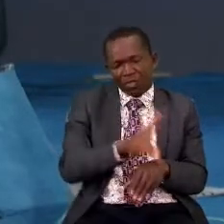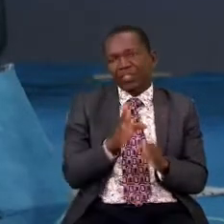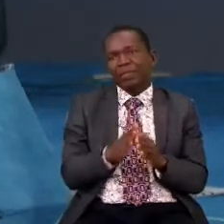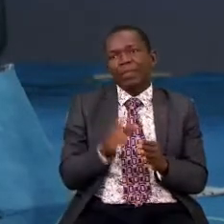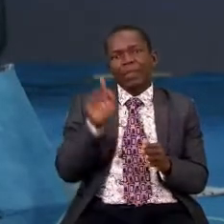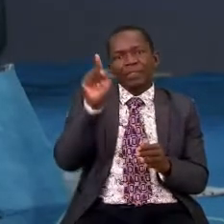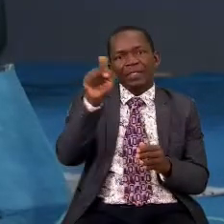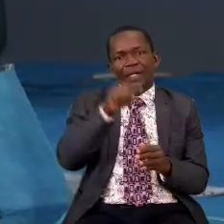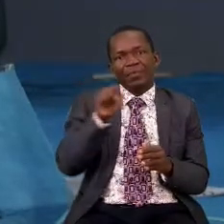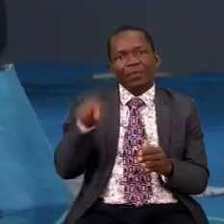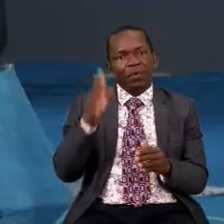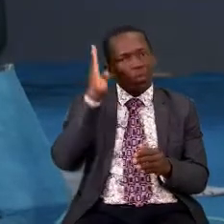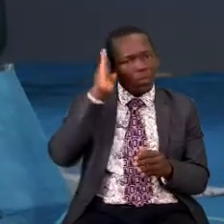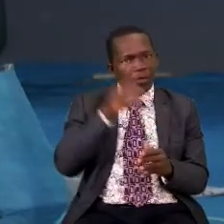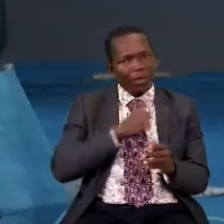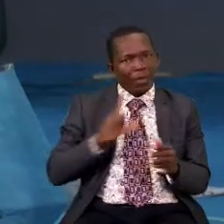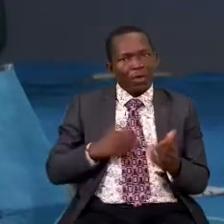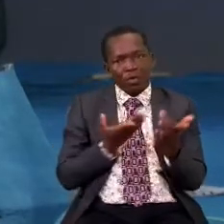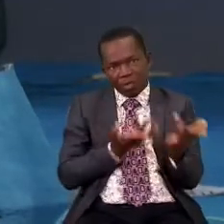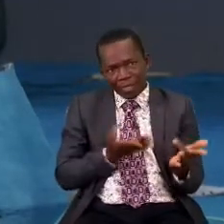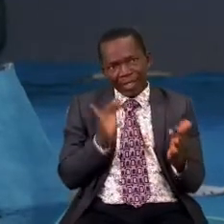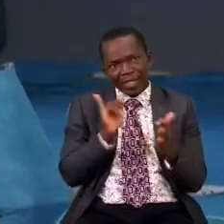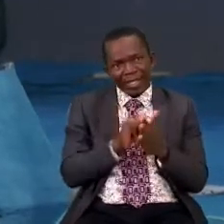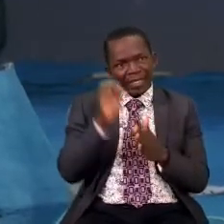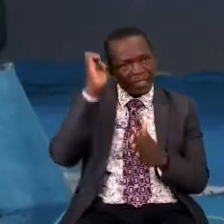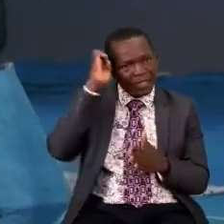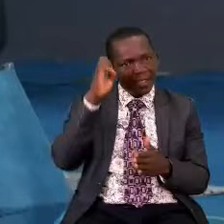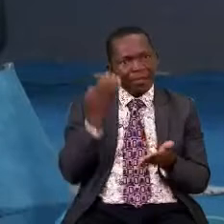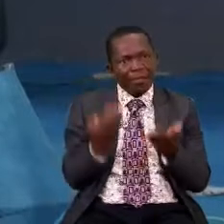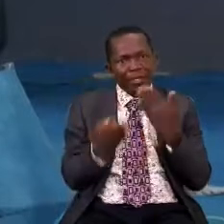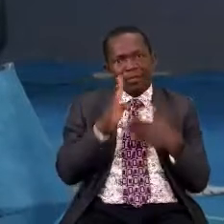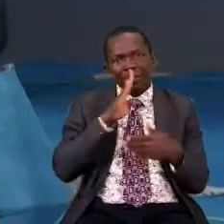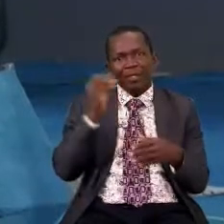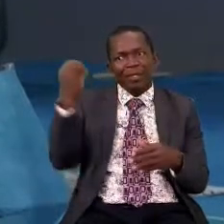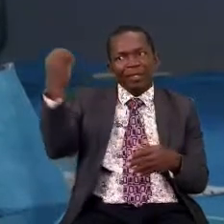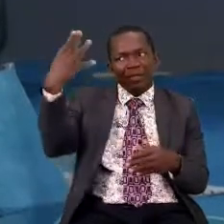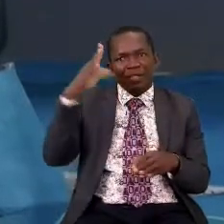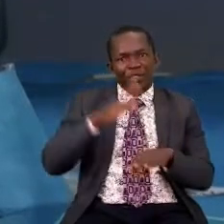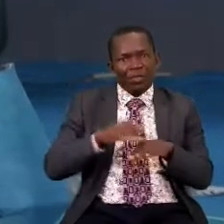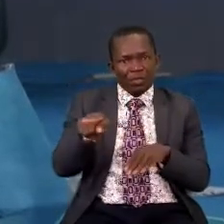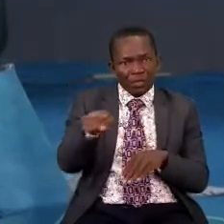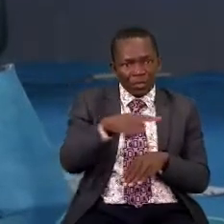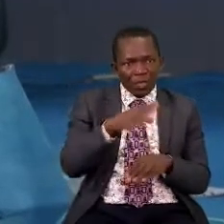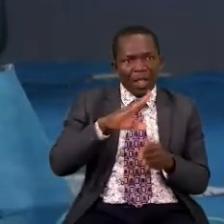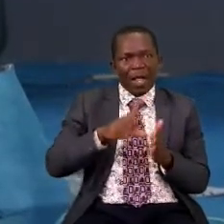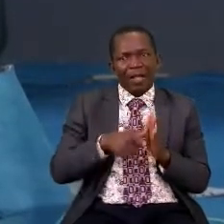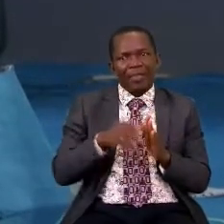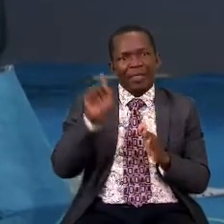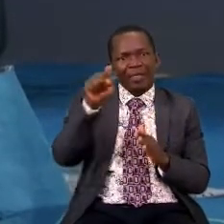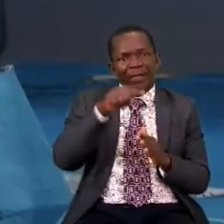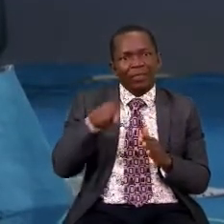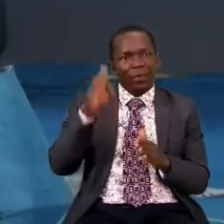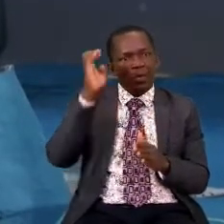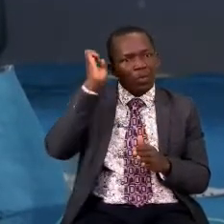and therefore will he be exalted, that he may have mercy upon you. For